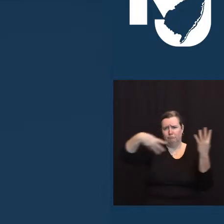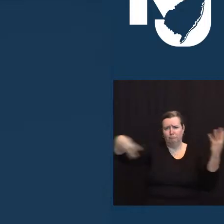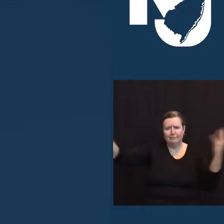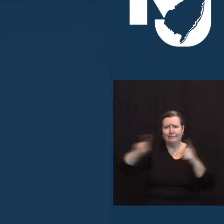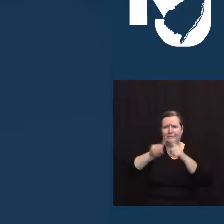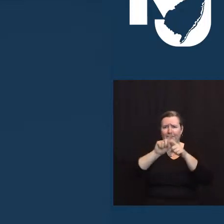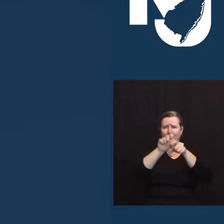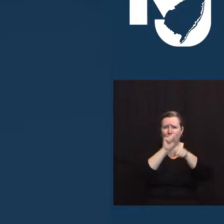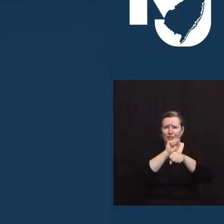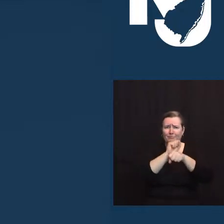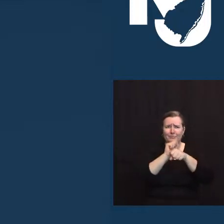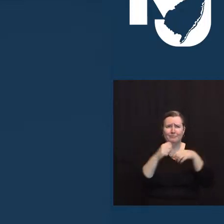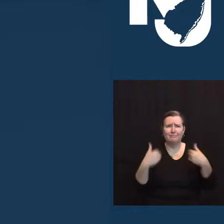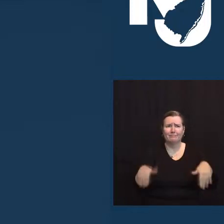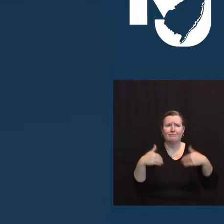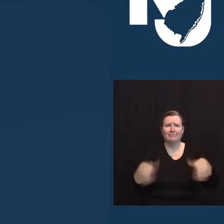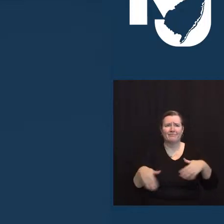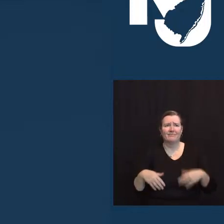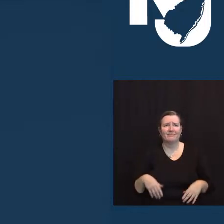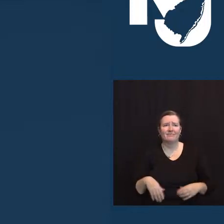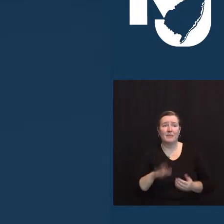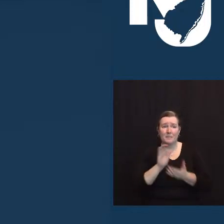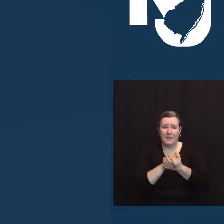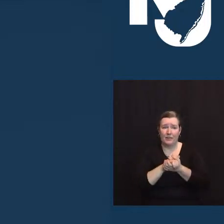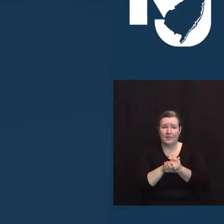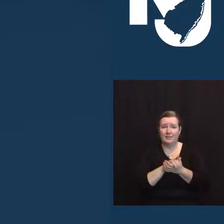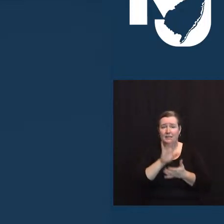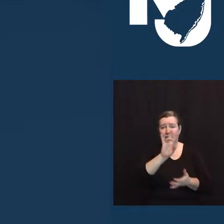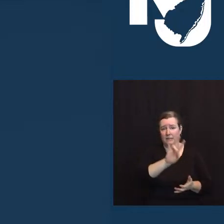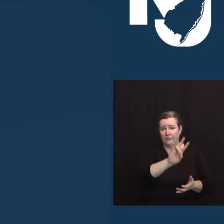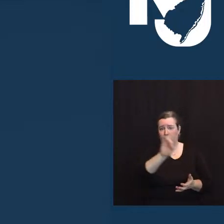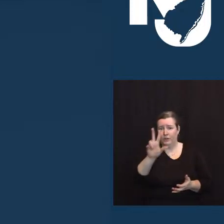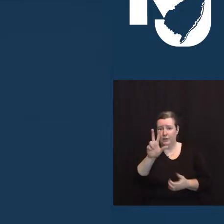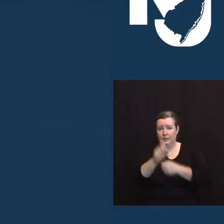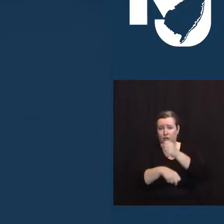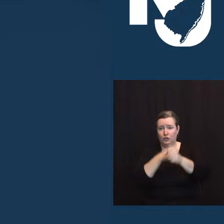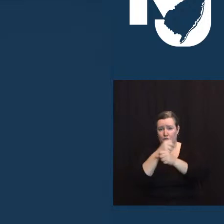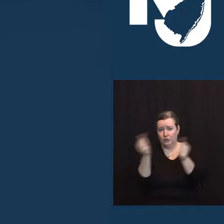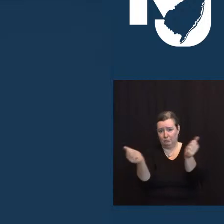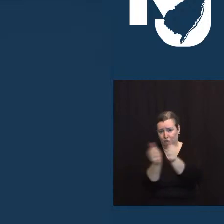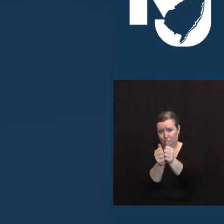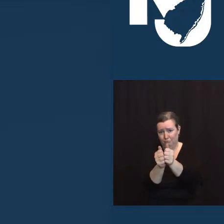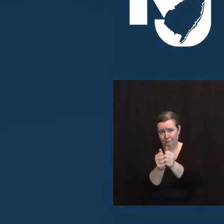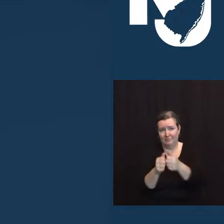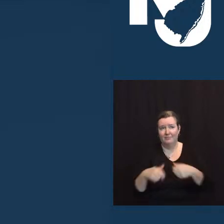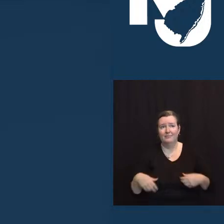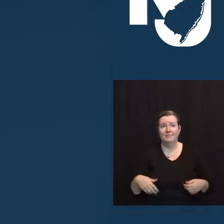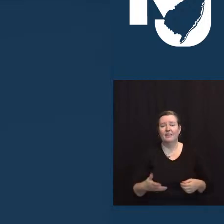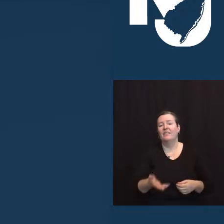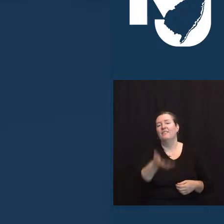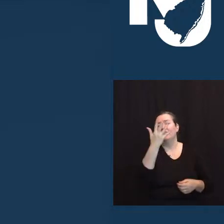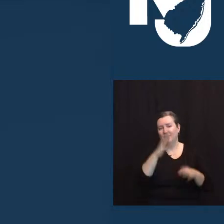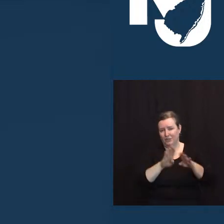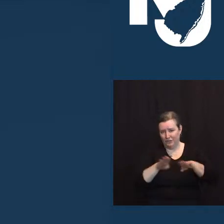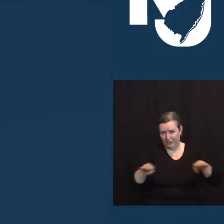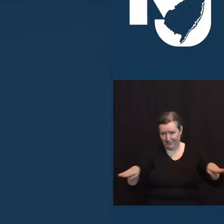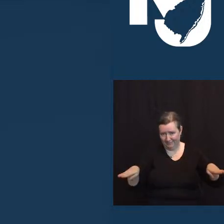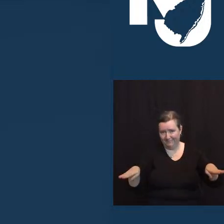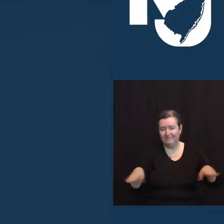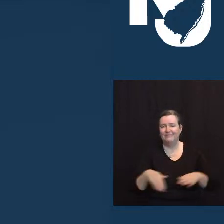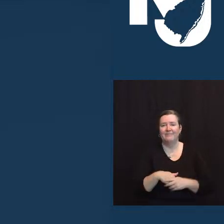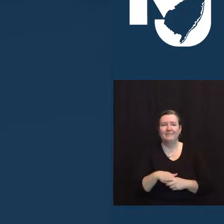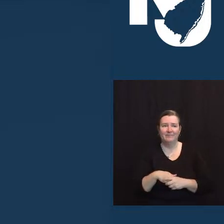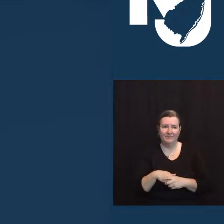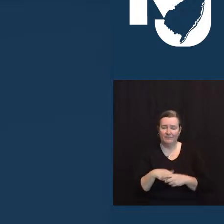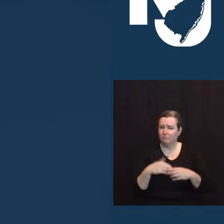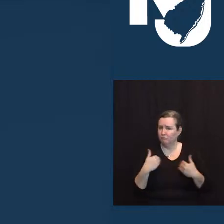73 years of marriage. So surely do his 5 children, sons Michael and Timothy, and daughters Bonnie, with whom I had the great